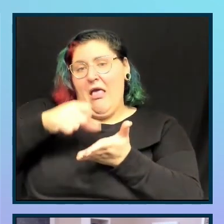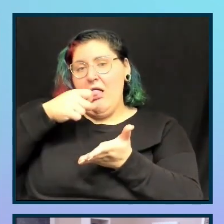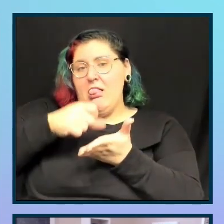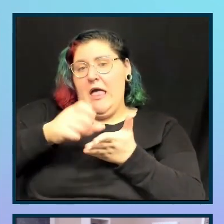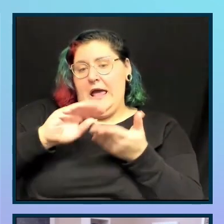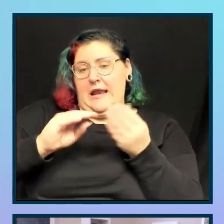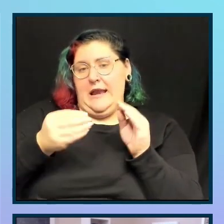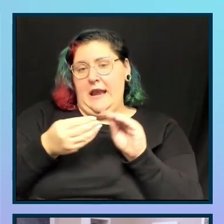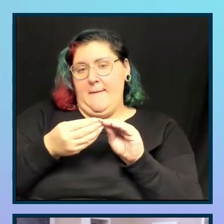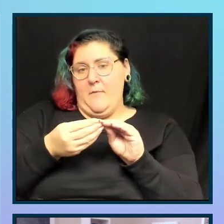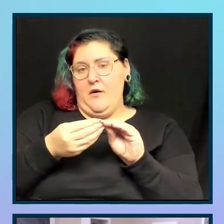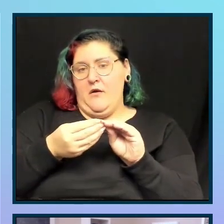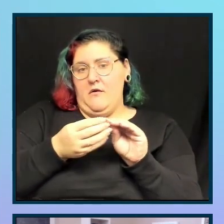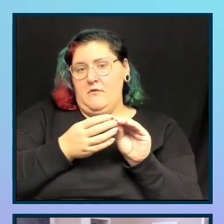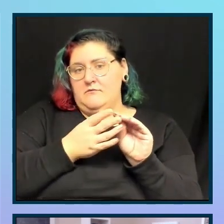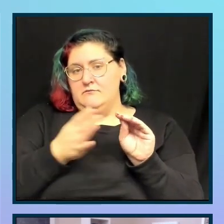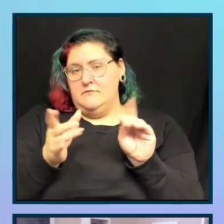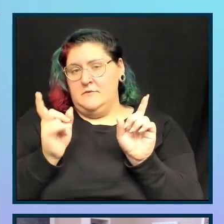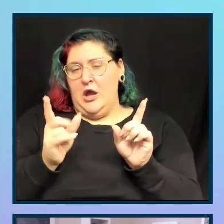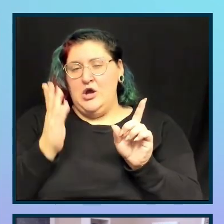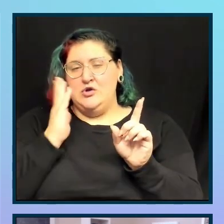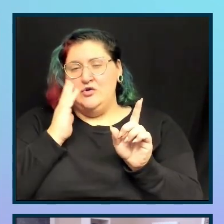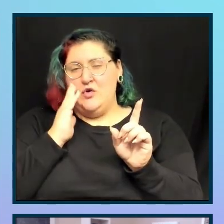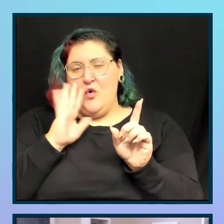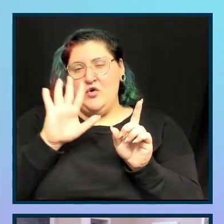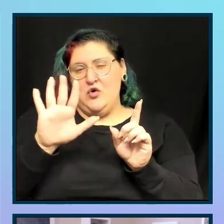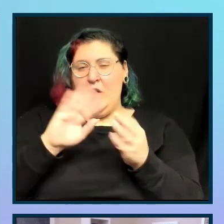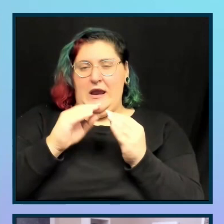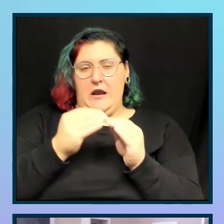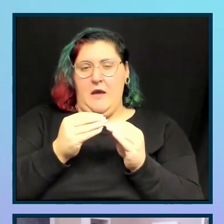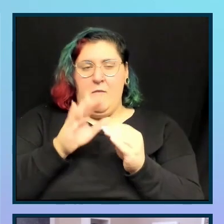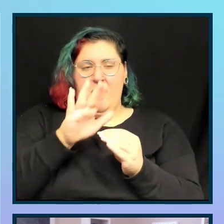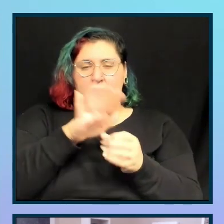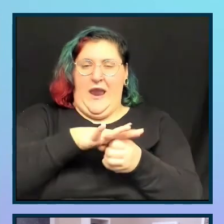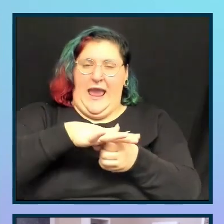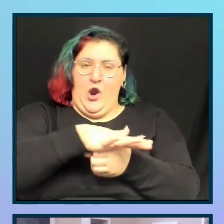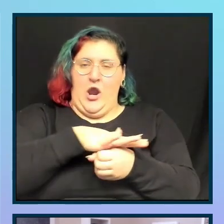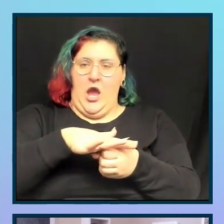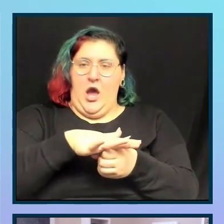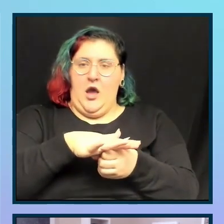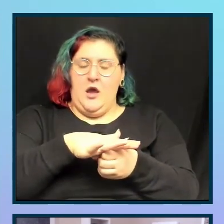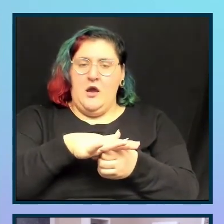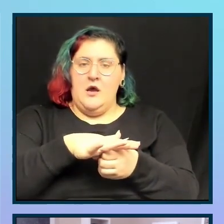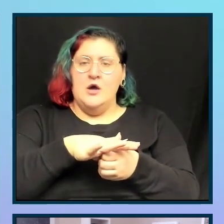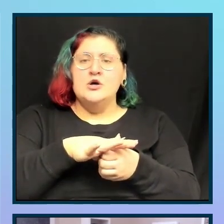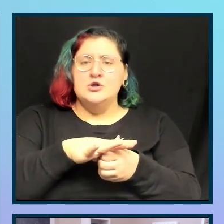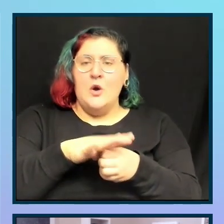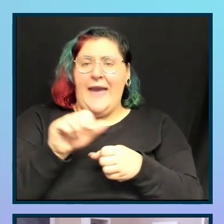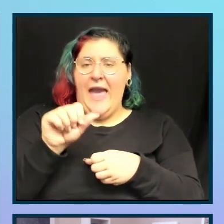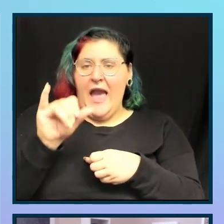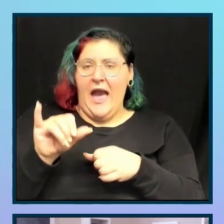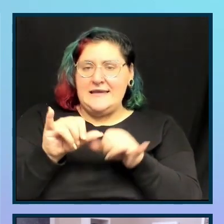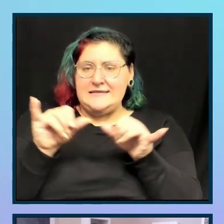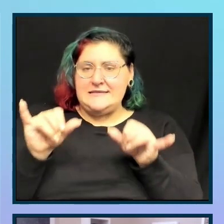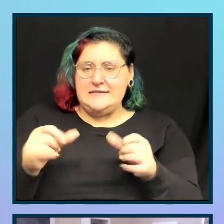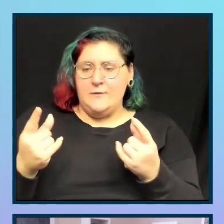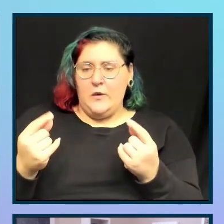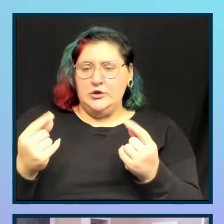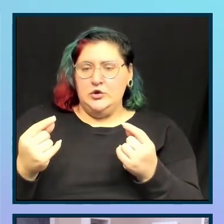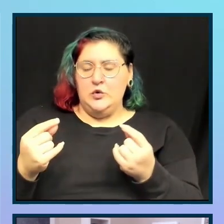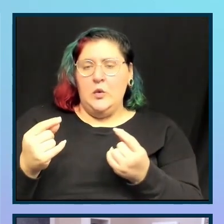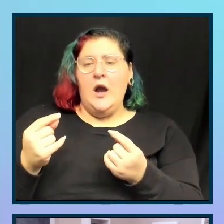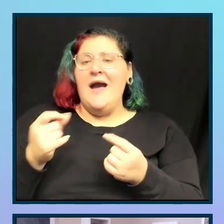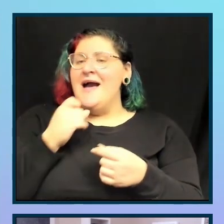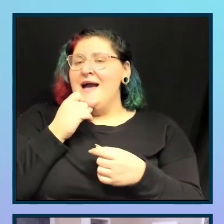biased against people from postal codes that had a large population of poor users, or of people in poverty, or